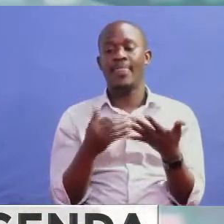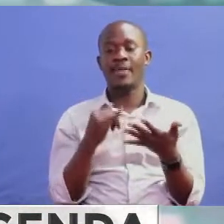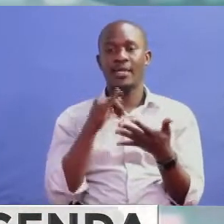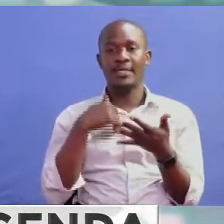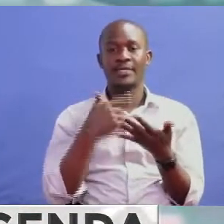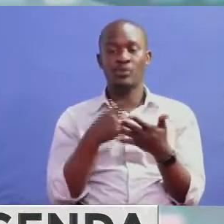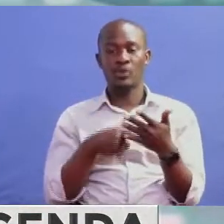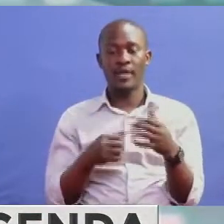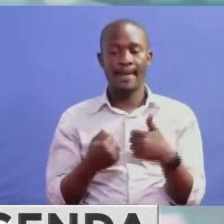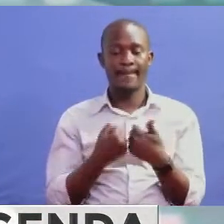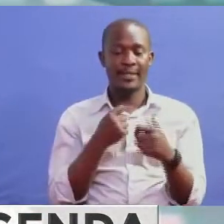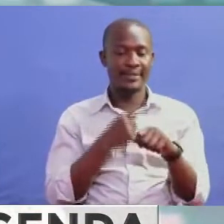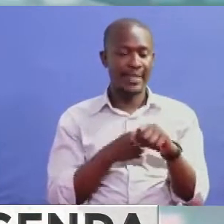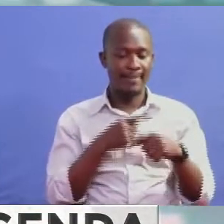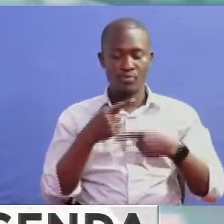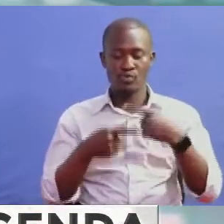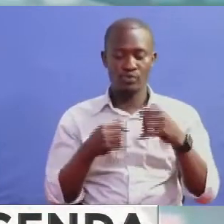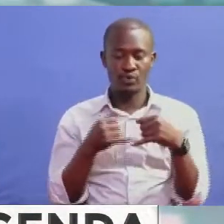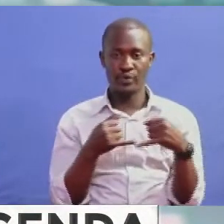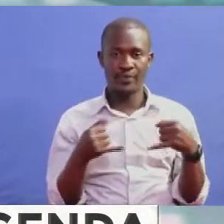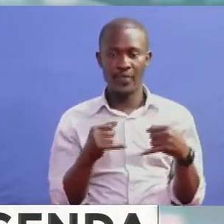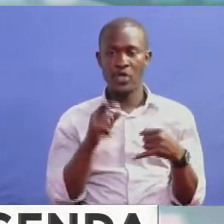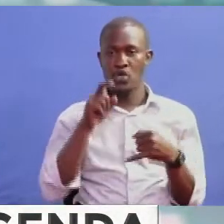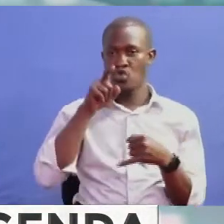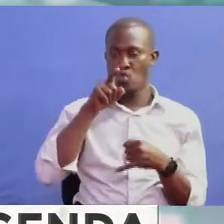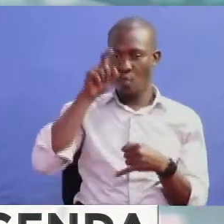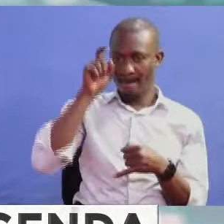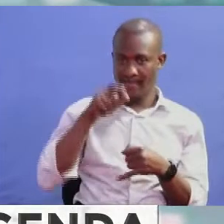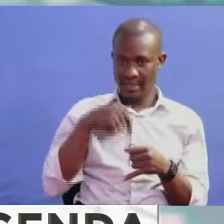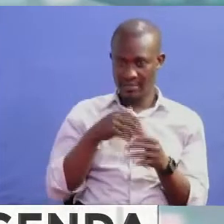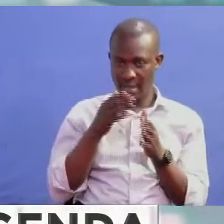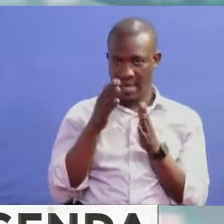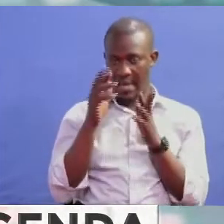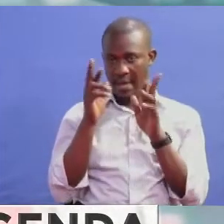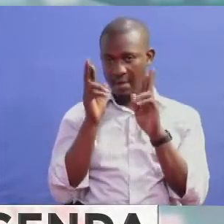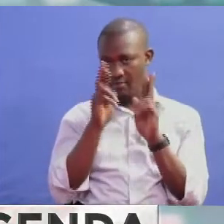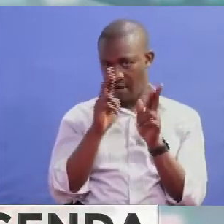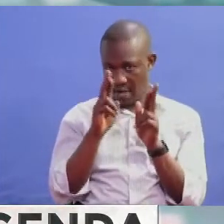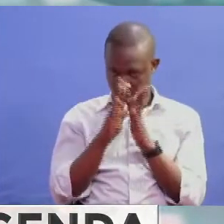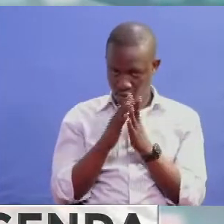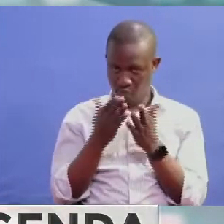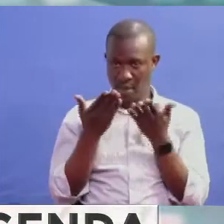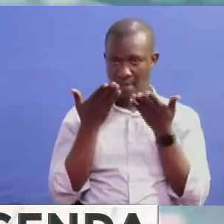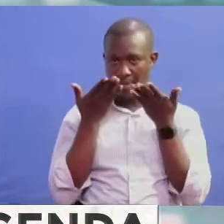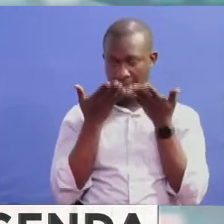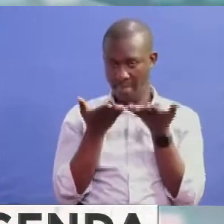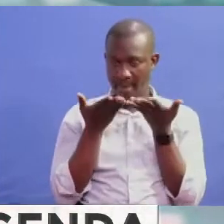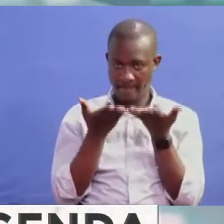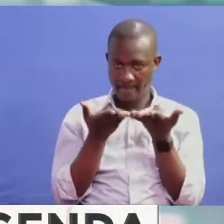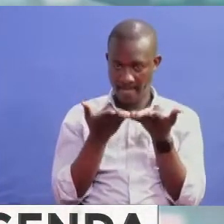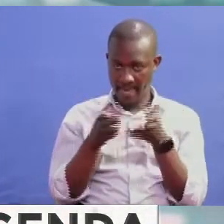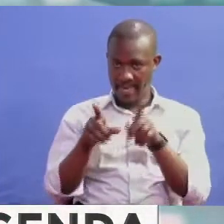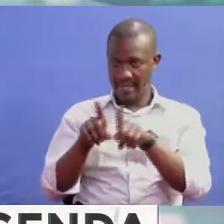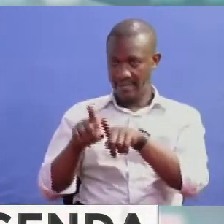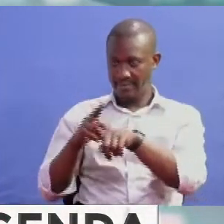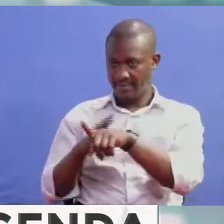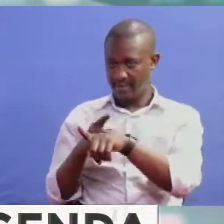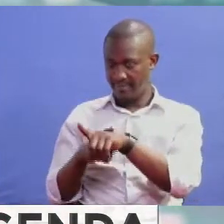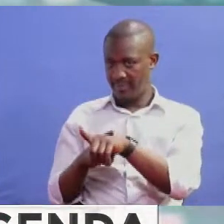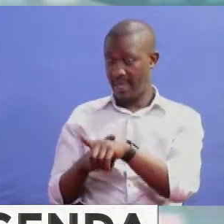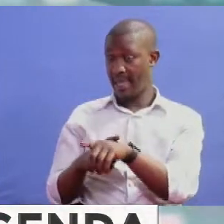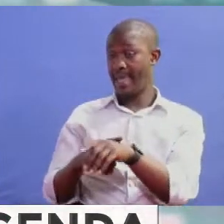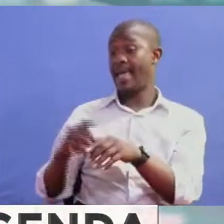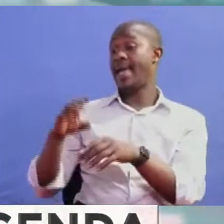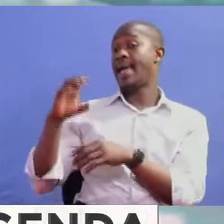happens is when you go online, you must be prepared to be present the same time, because